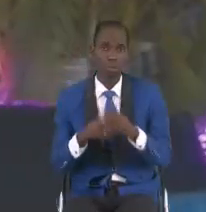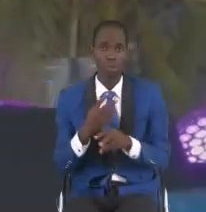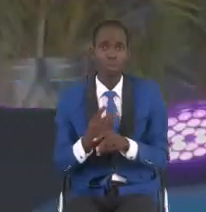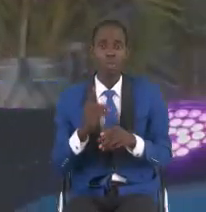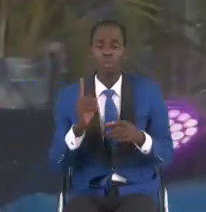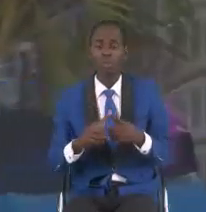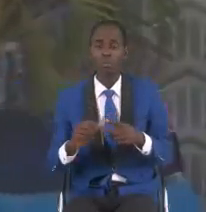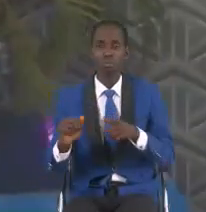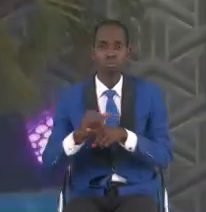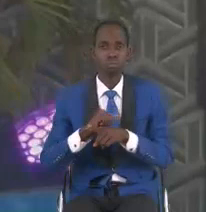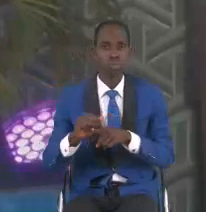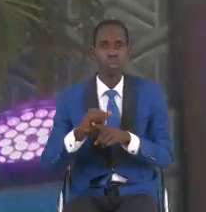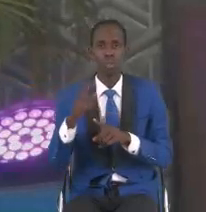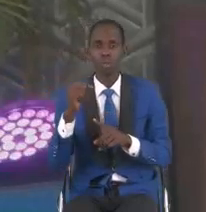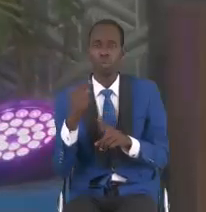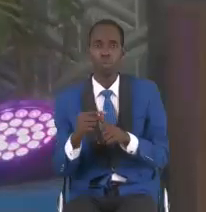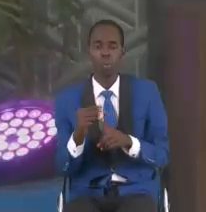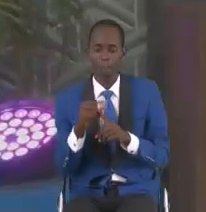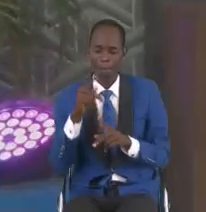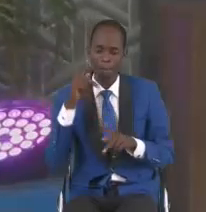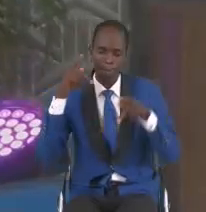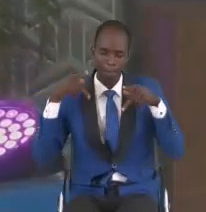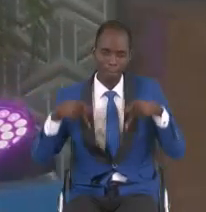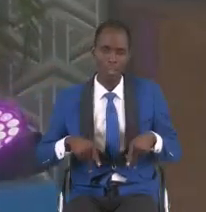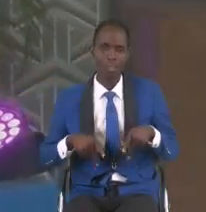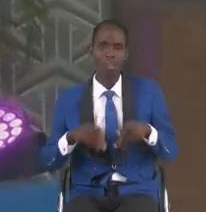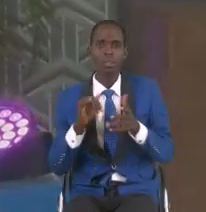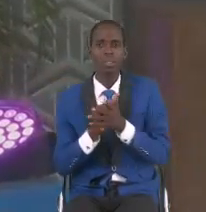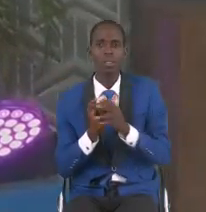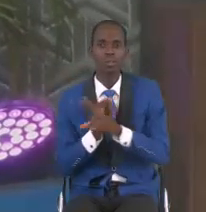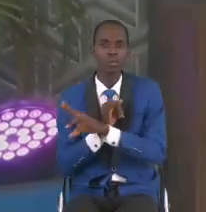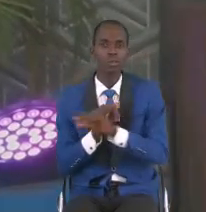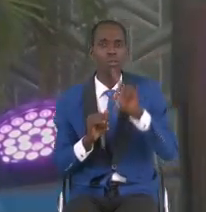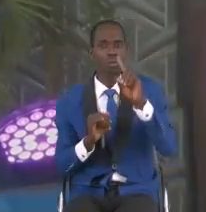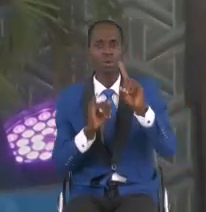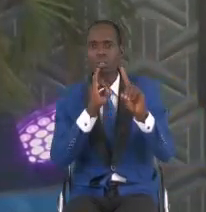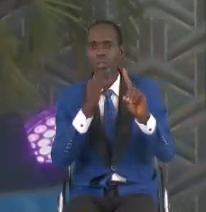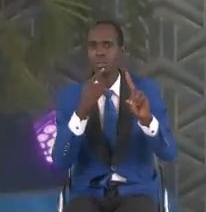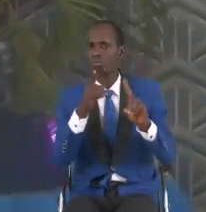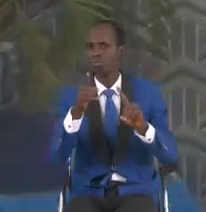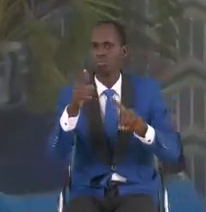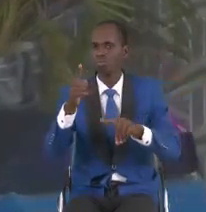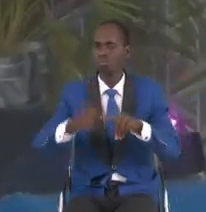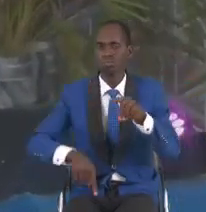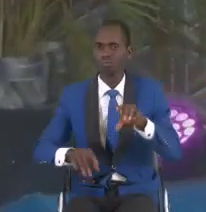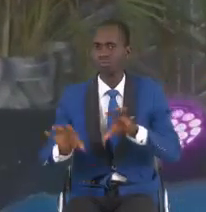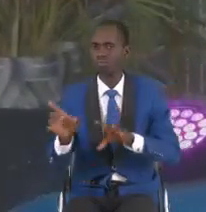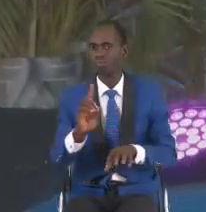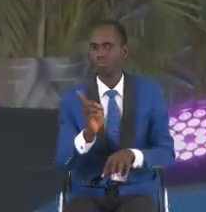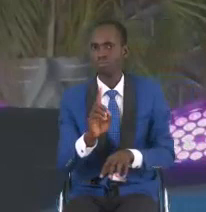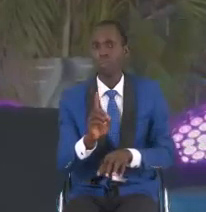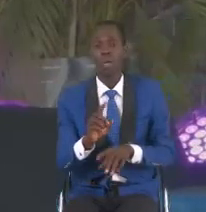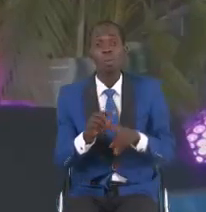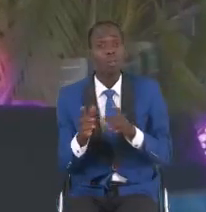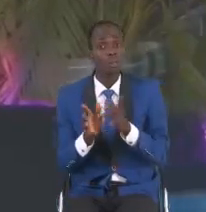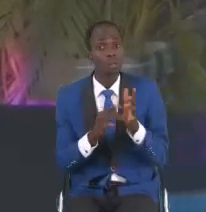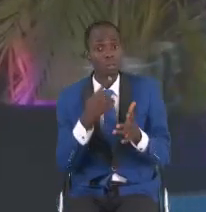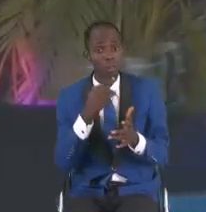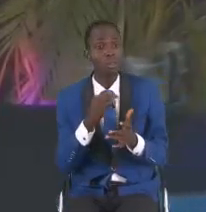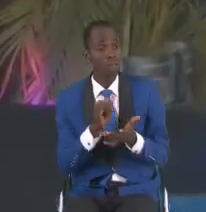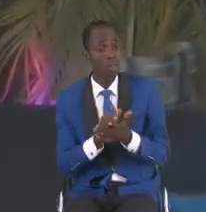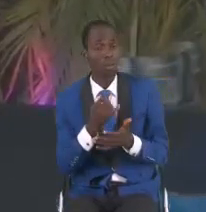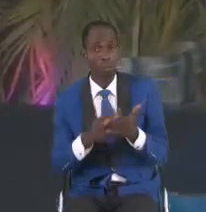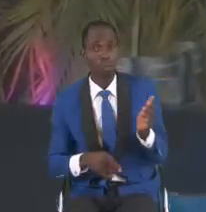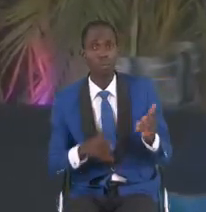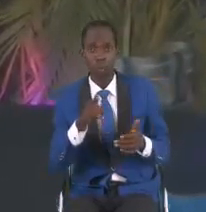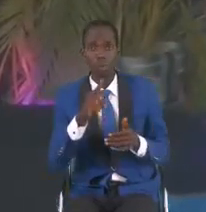the word, personal, that nobody is saying you can't do that, but Jesus said that's what I'm to do.